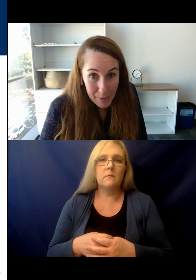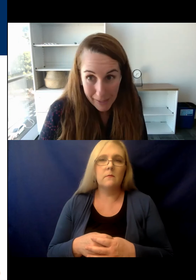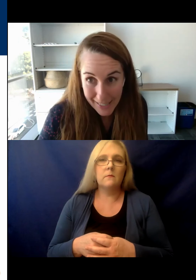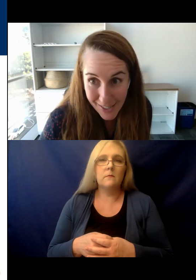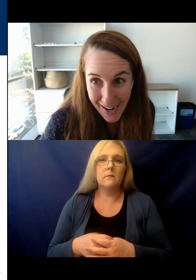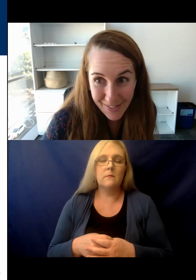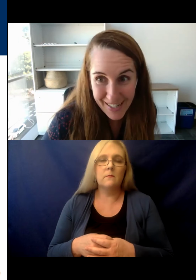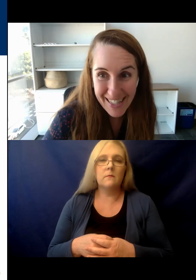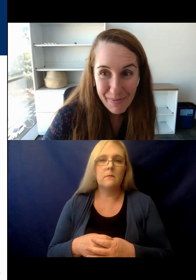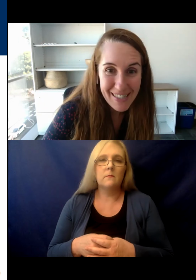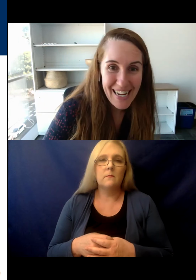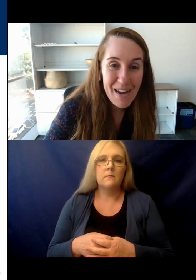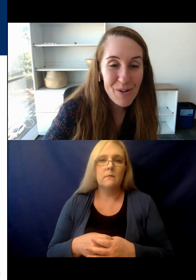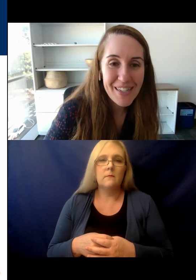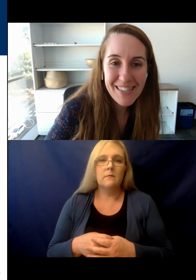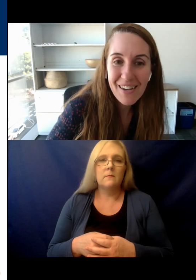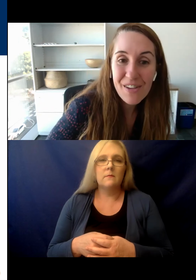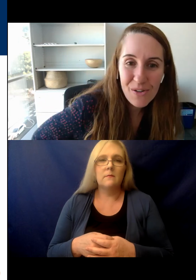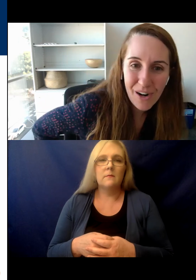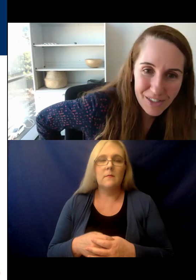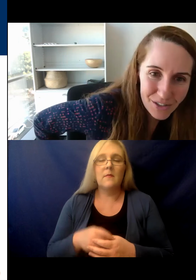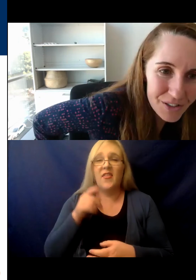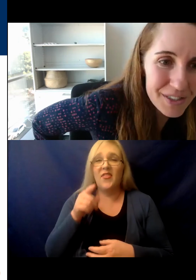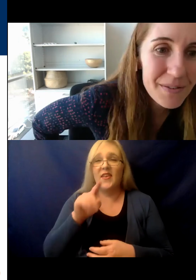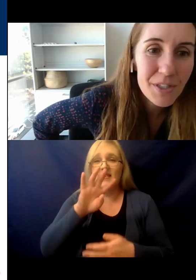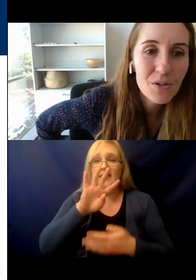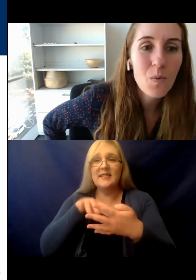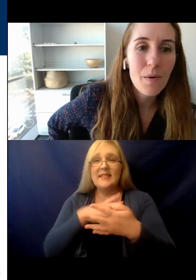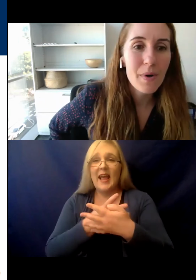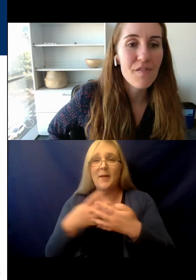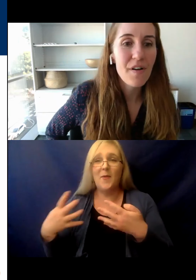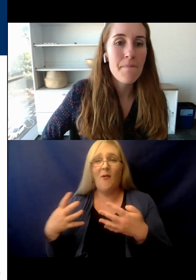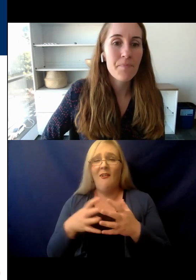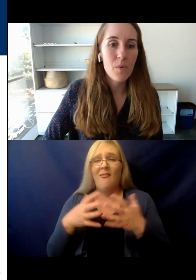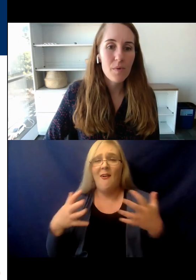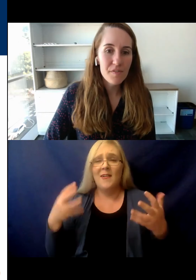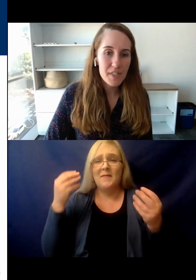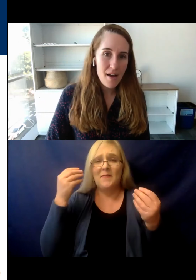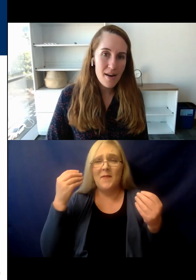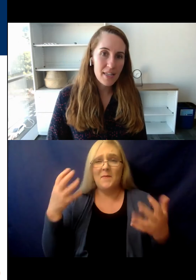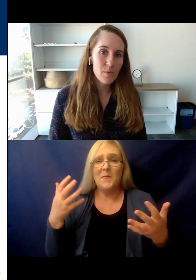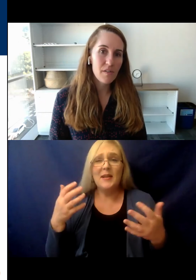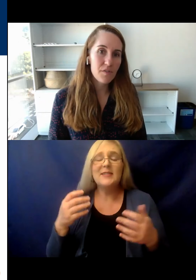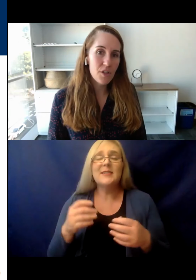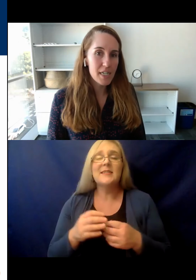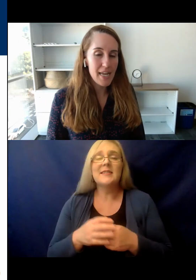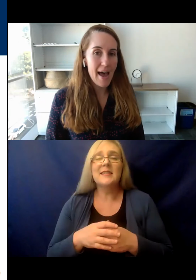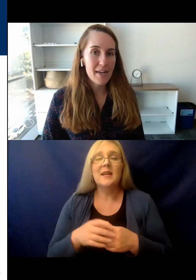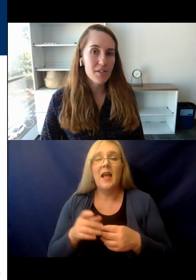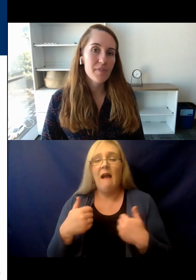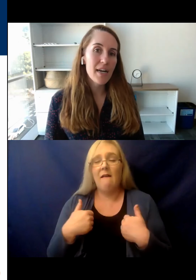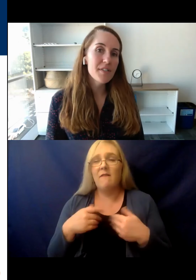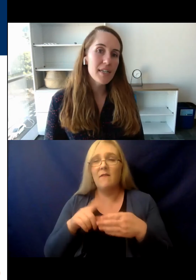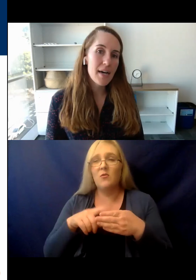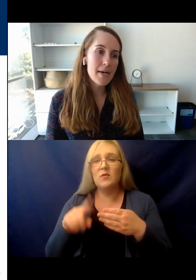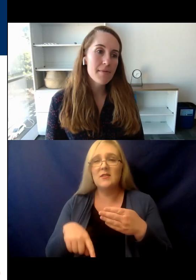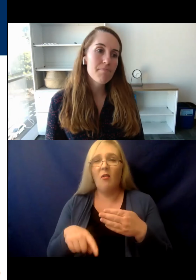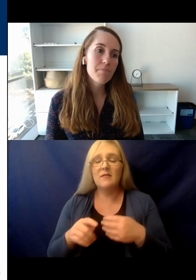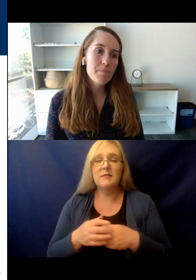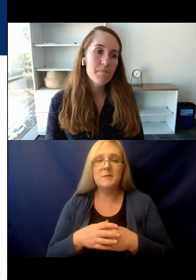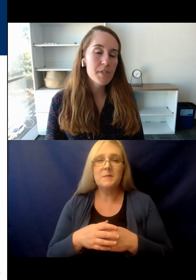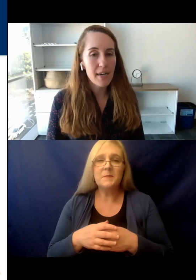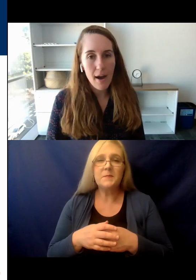And this busy slide, this busy table is giving you our results. So what we've done is we've kind